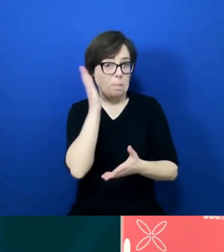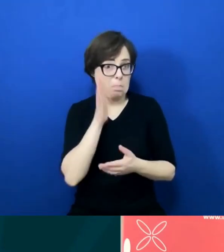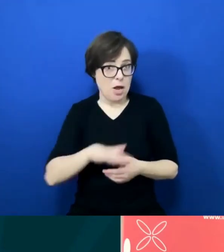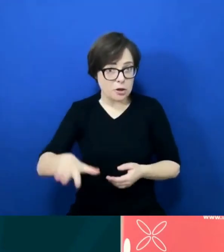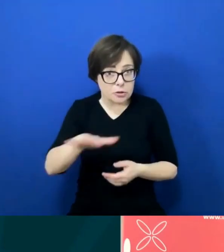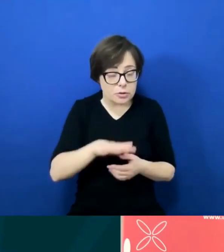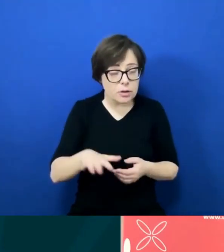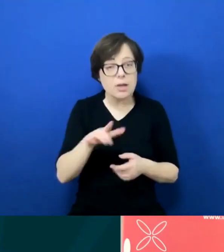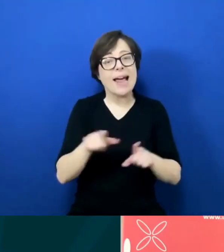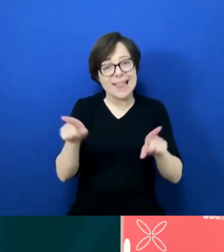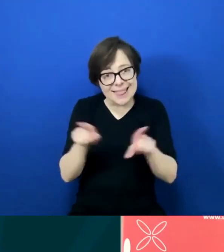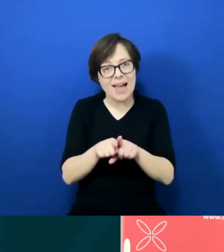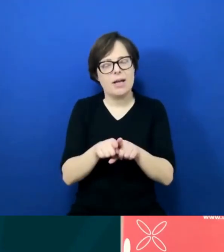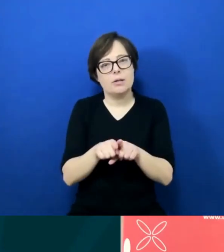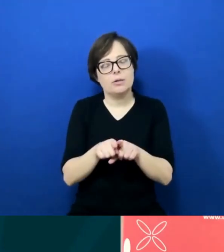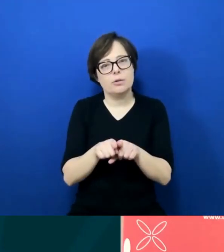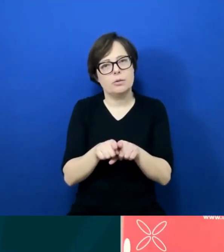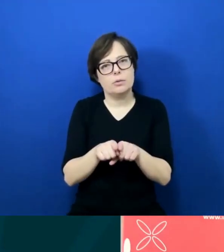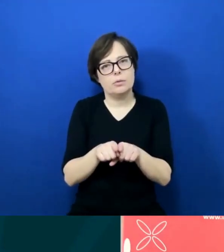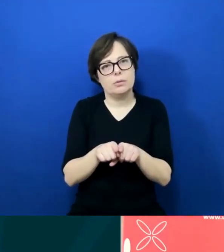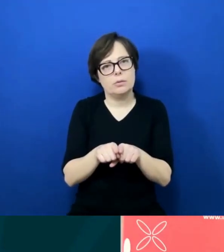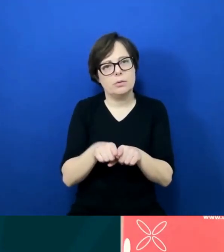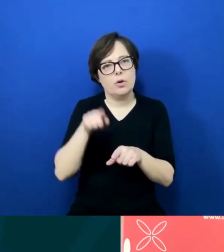where they live can also